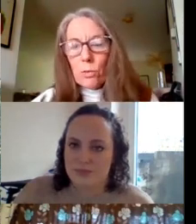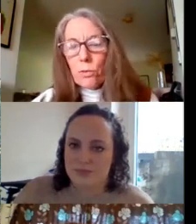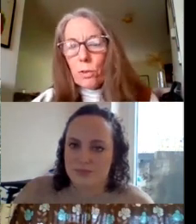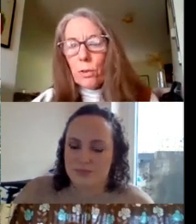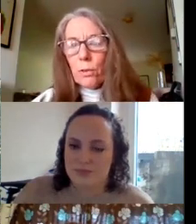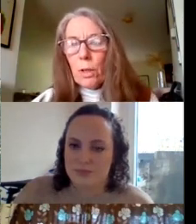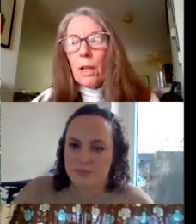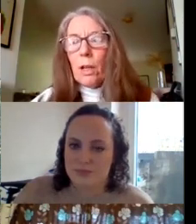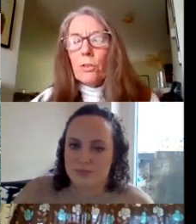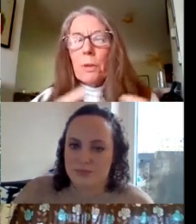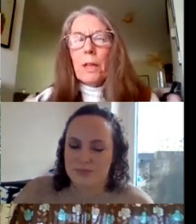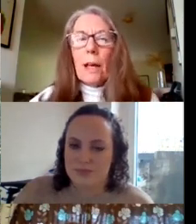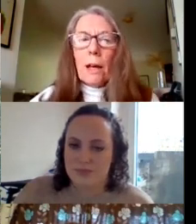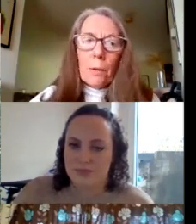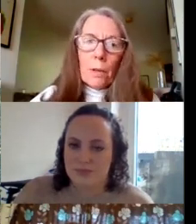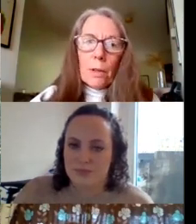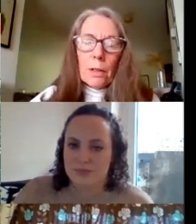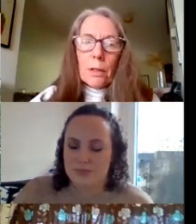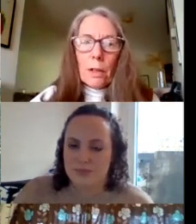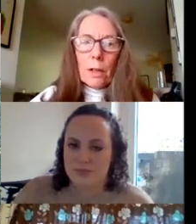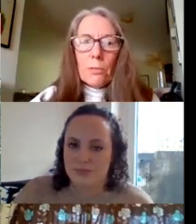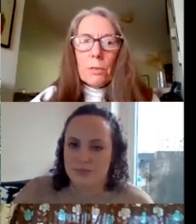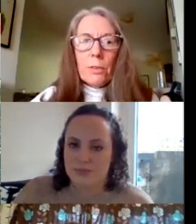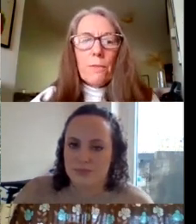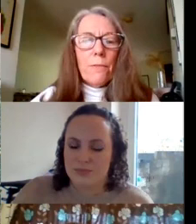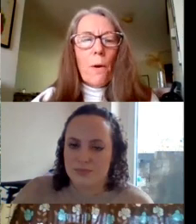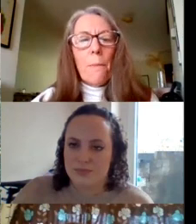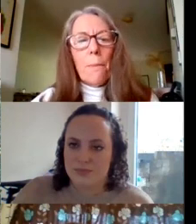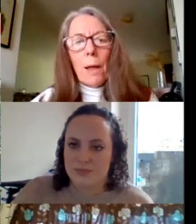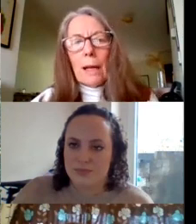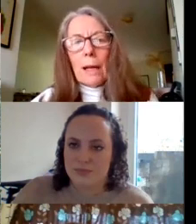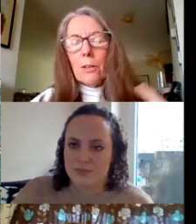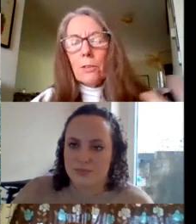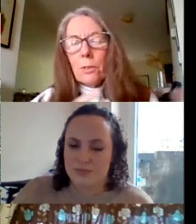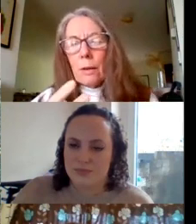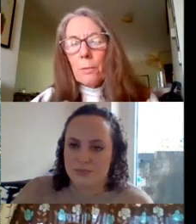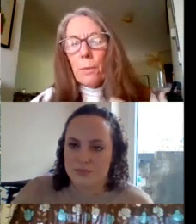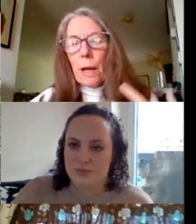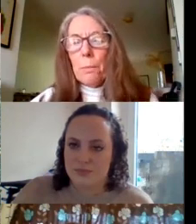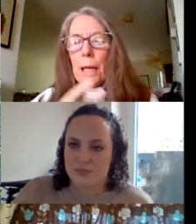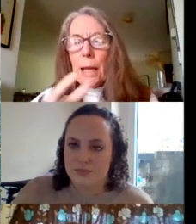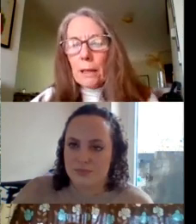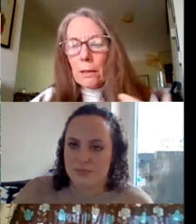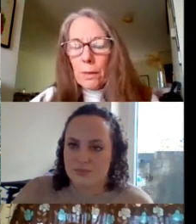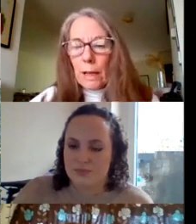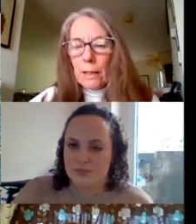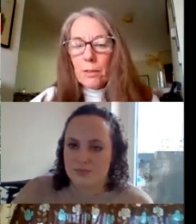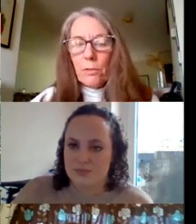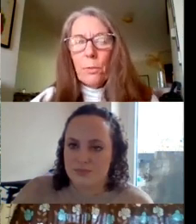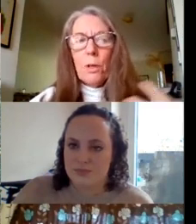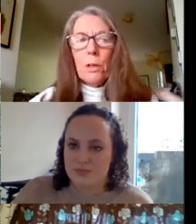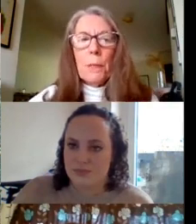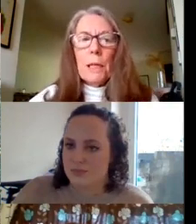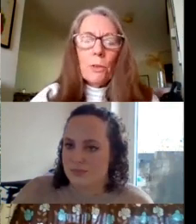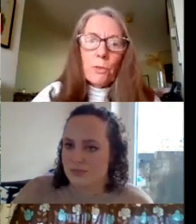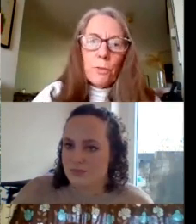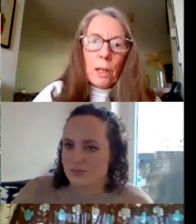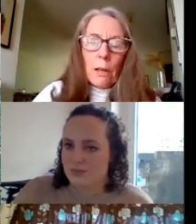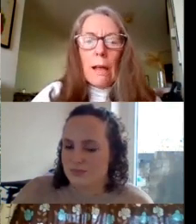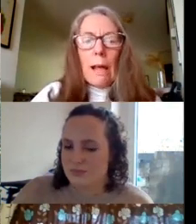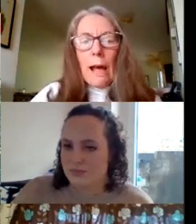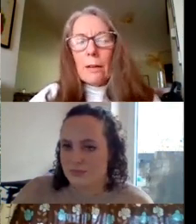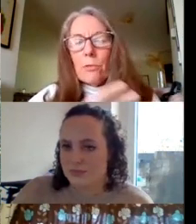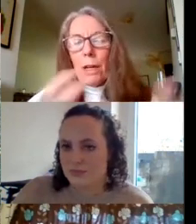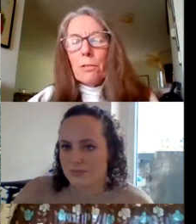that control. Some of the artwork has arisen from ideas, the well-being, the ideas of work being good for